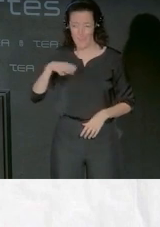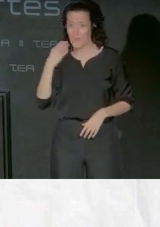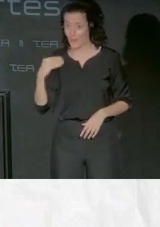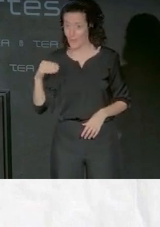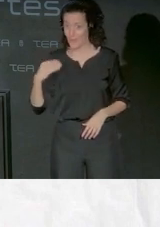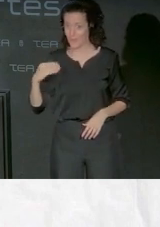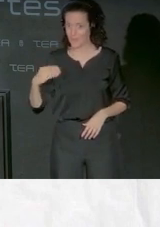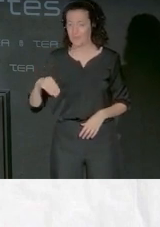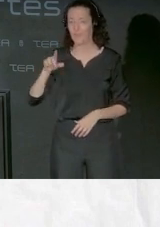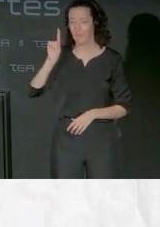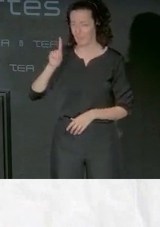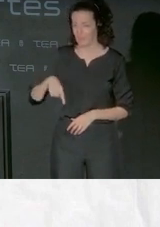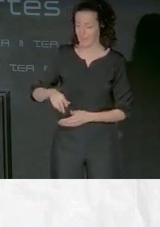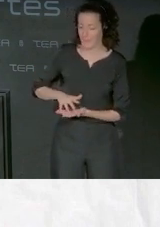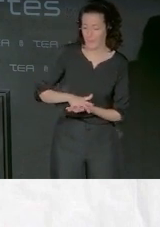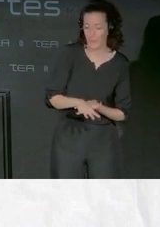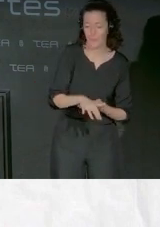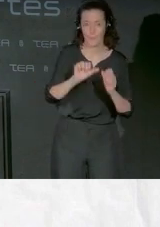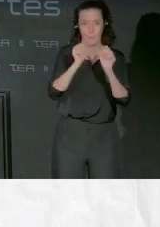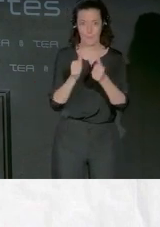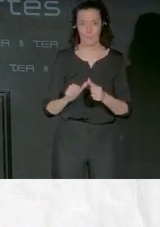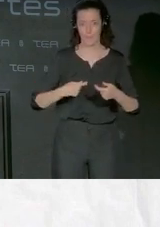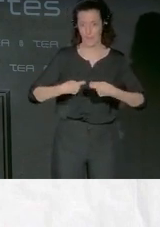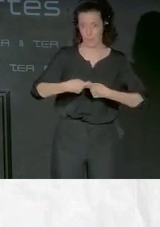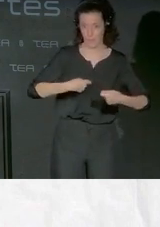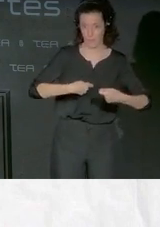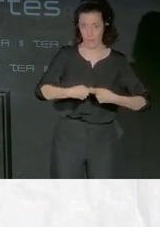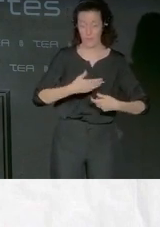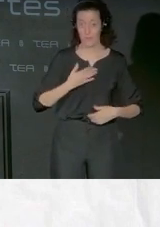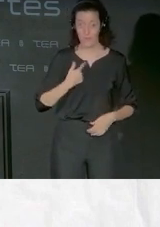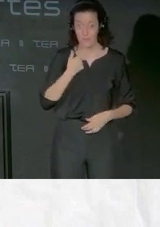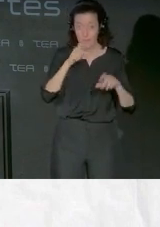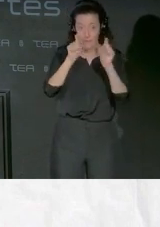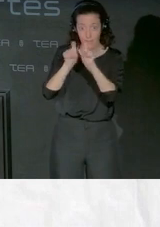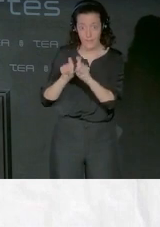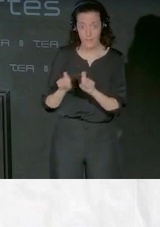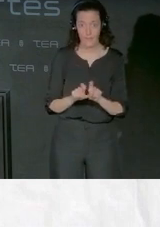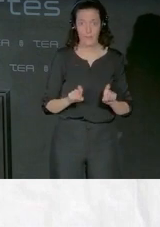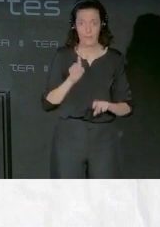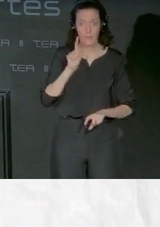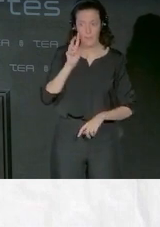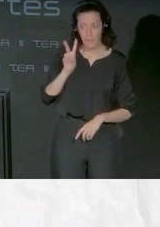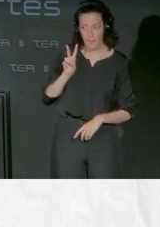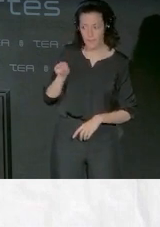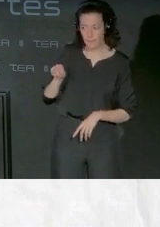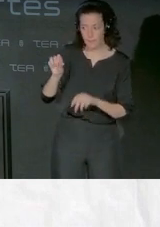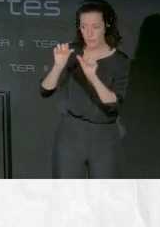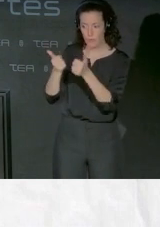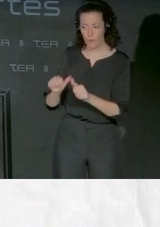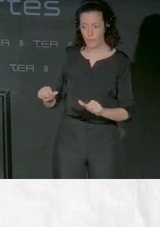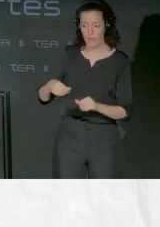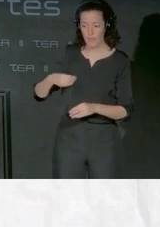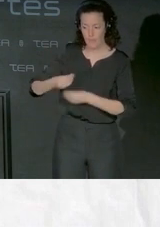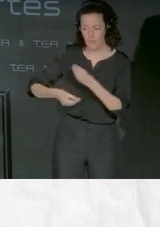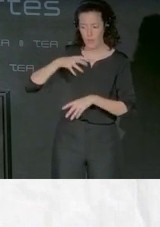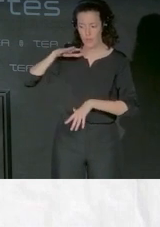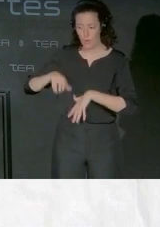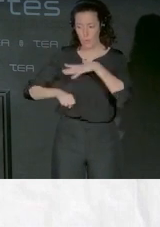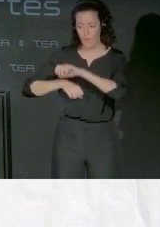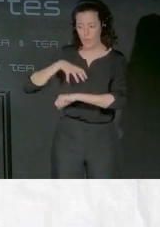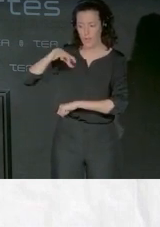react, respond, anticipate to consumer behavior. And I'm turning my pages, but I'm